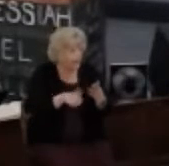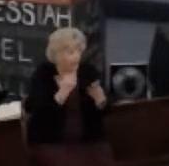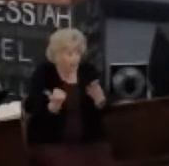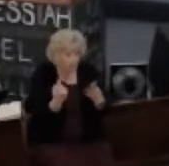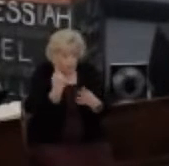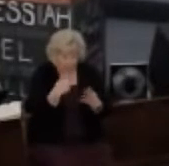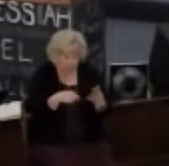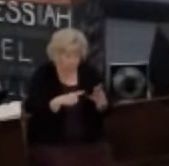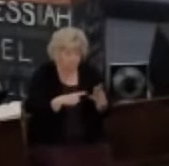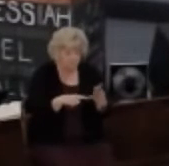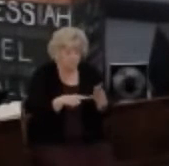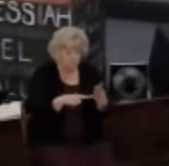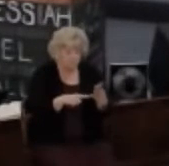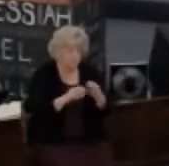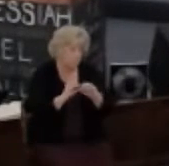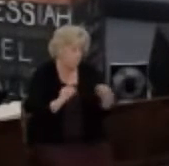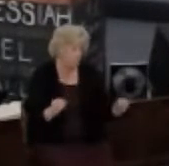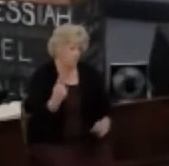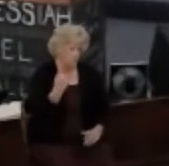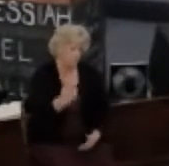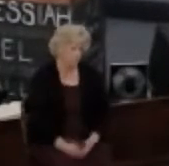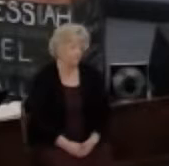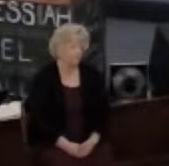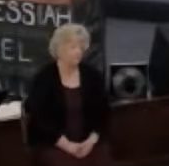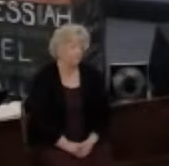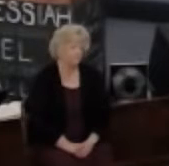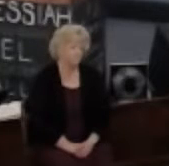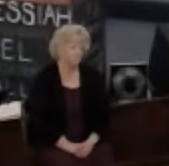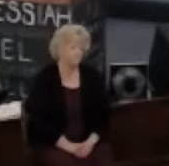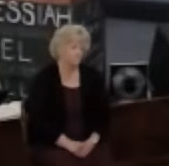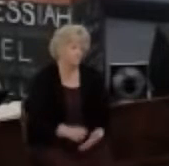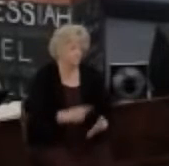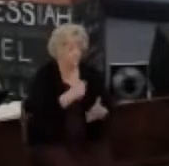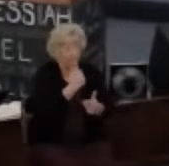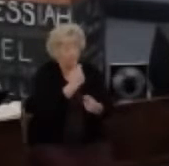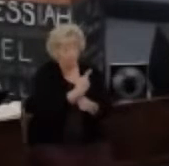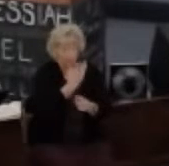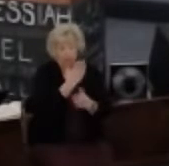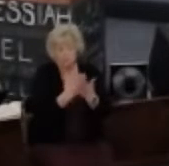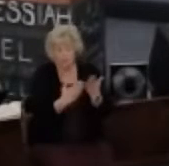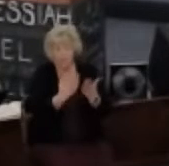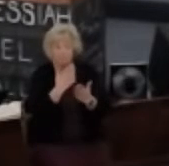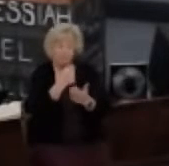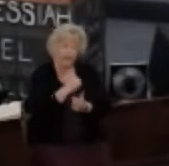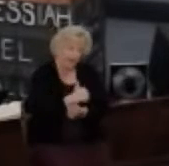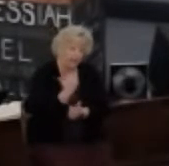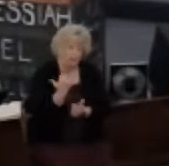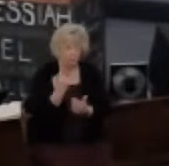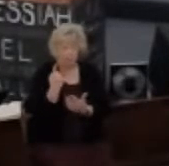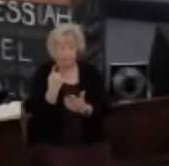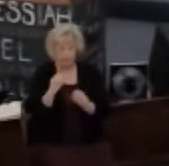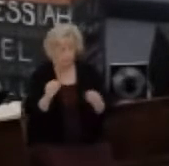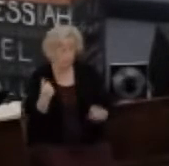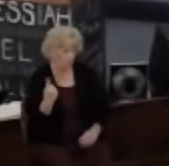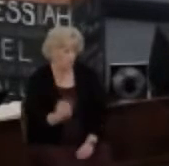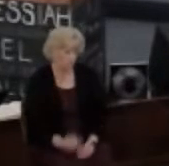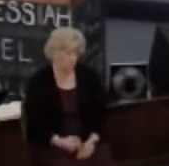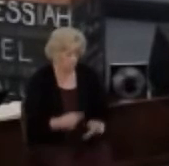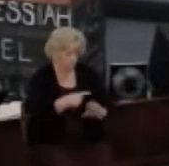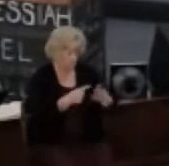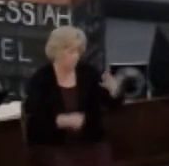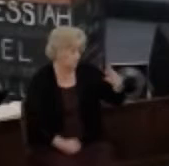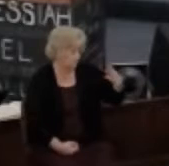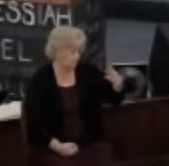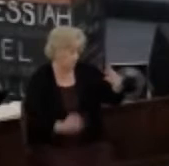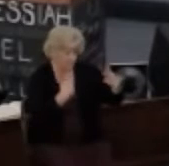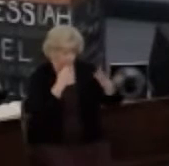anybody, and nobody. Everybody, somebody, anybody, and nobody. I